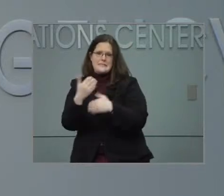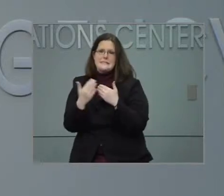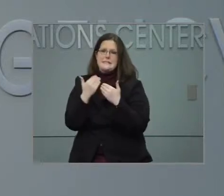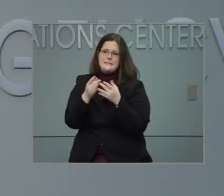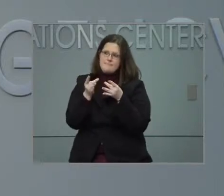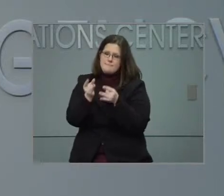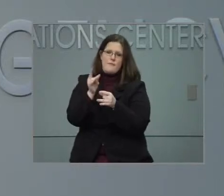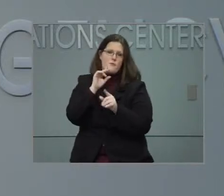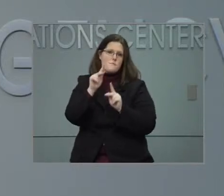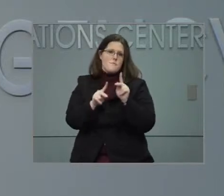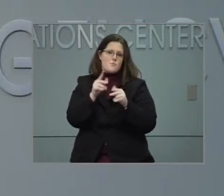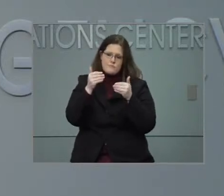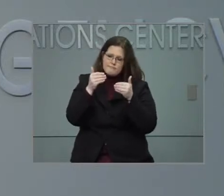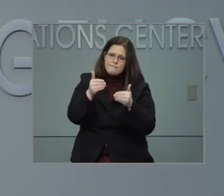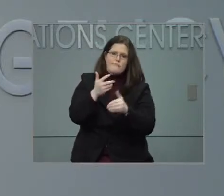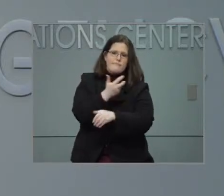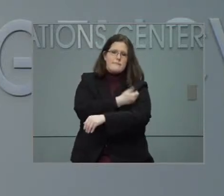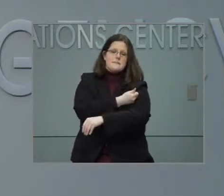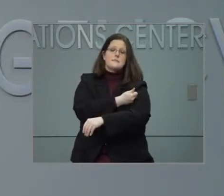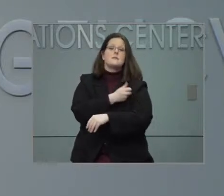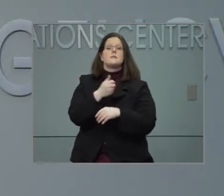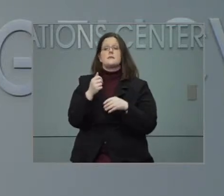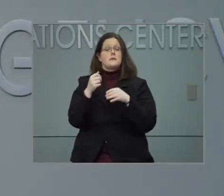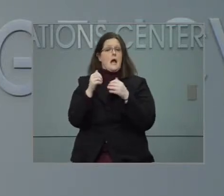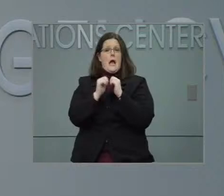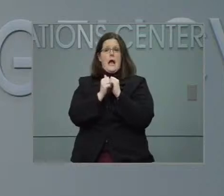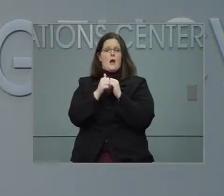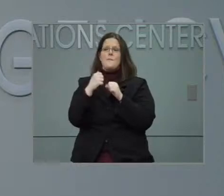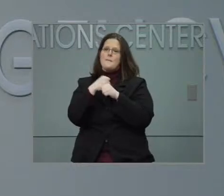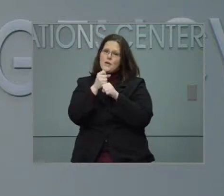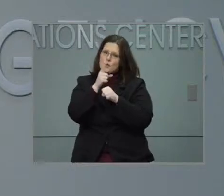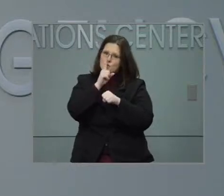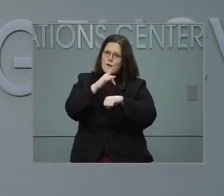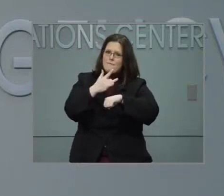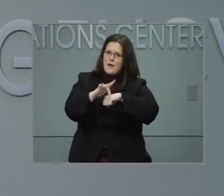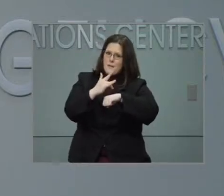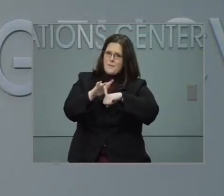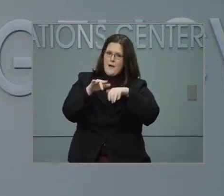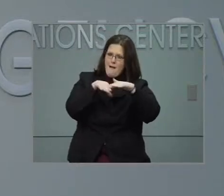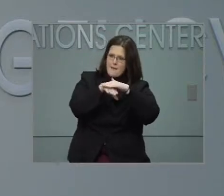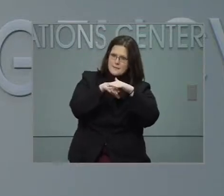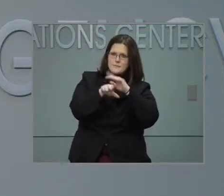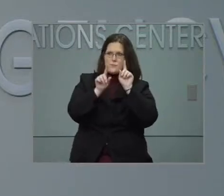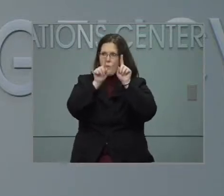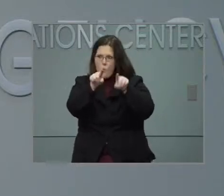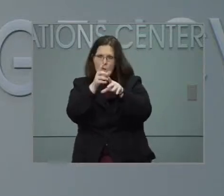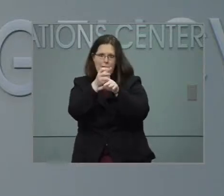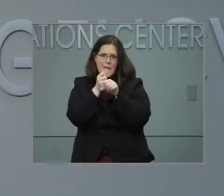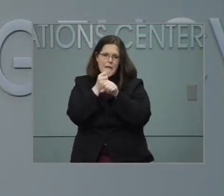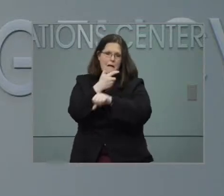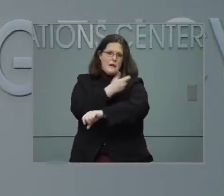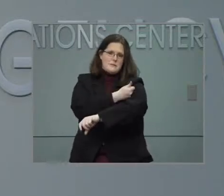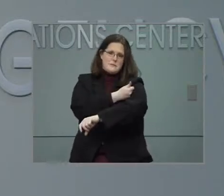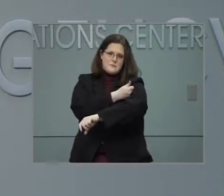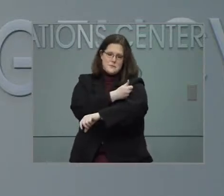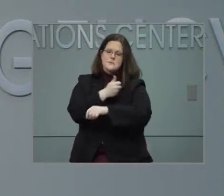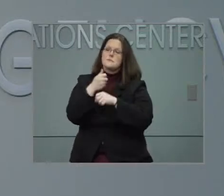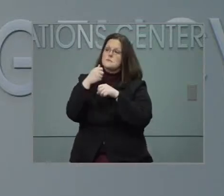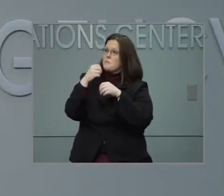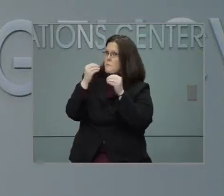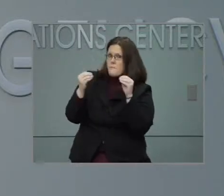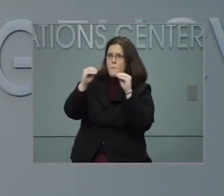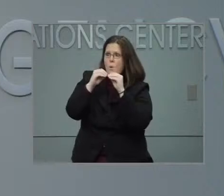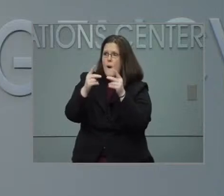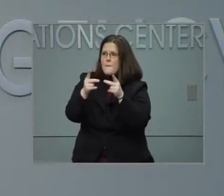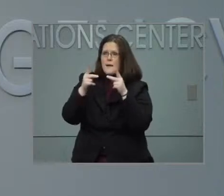make sure that we have access to vaccine in all places across North Carolina. So we're making sure we're having even more places